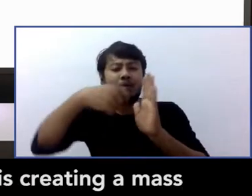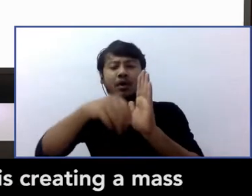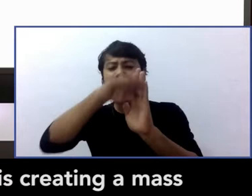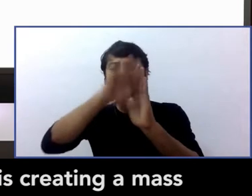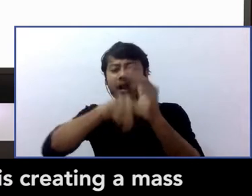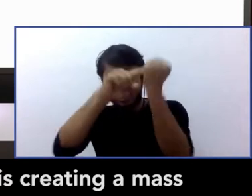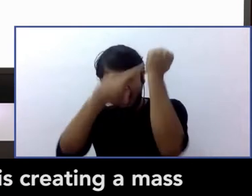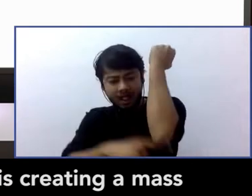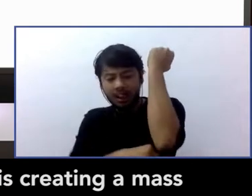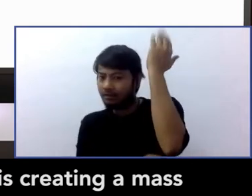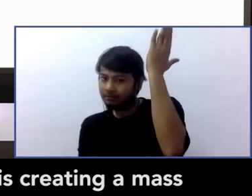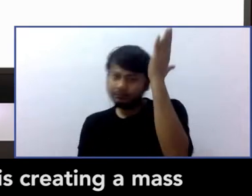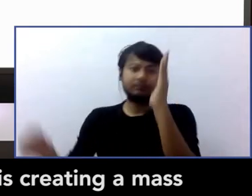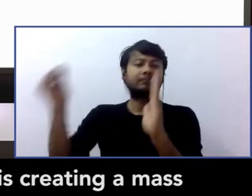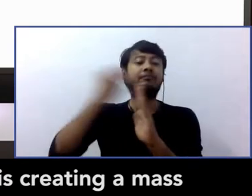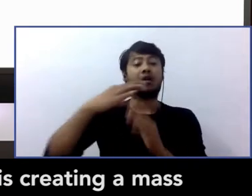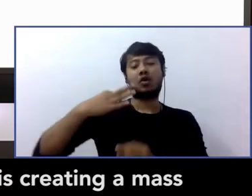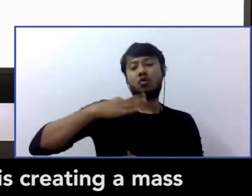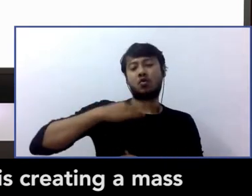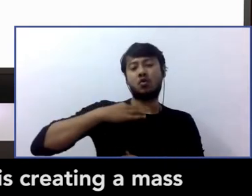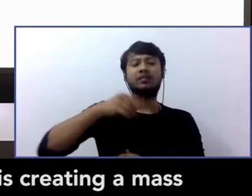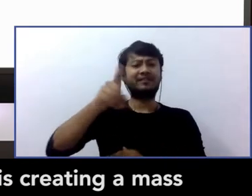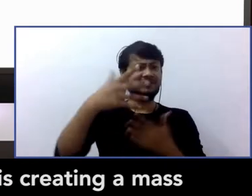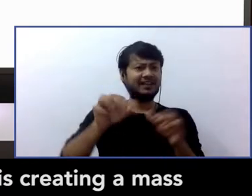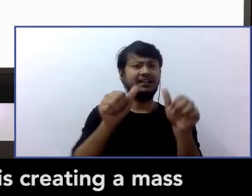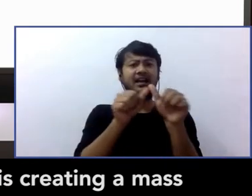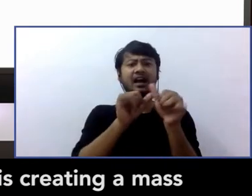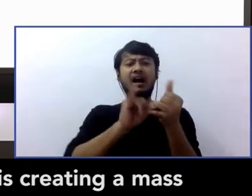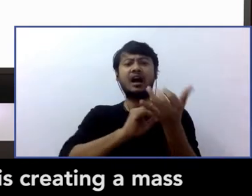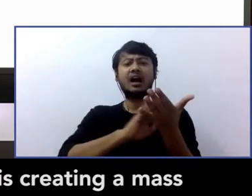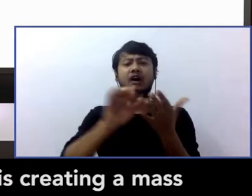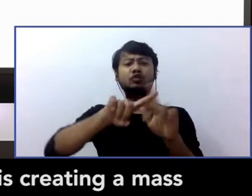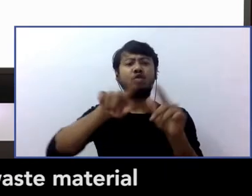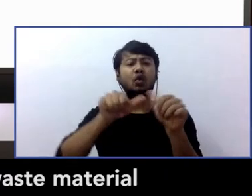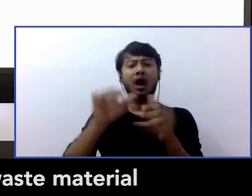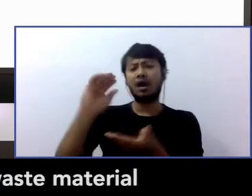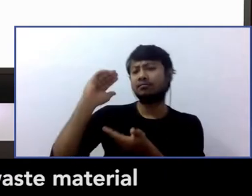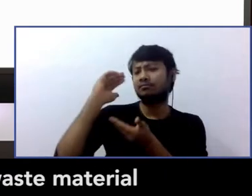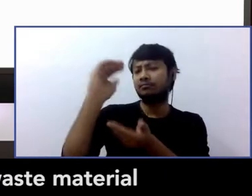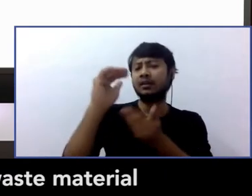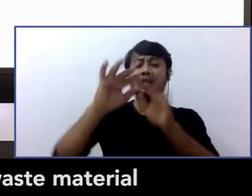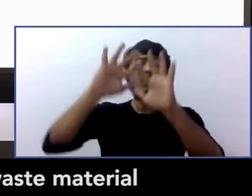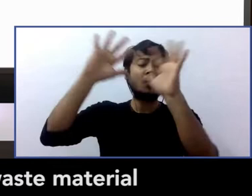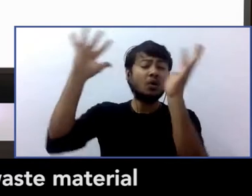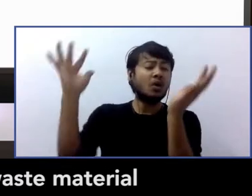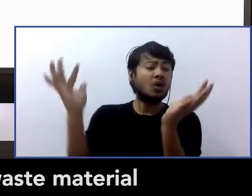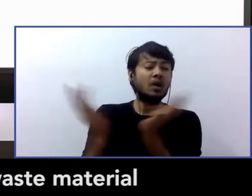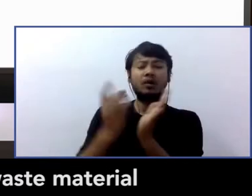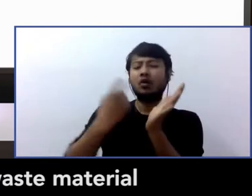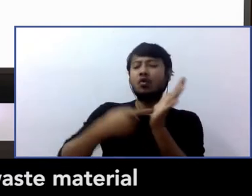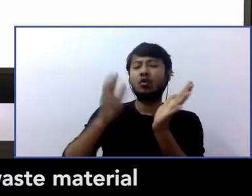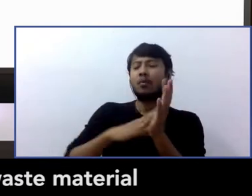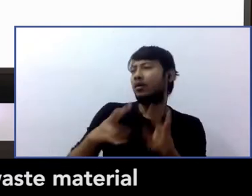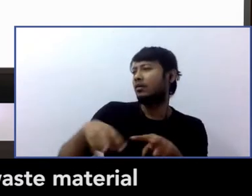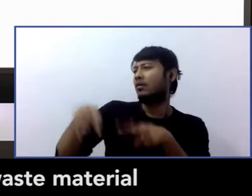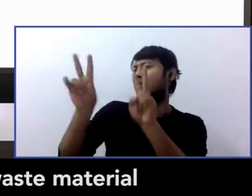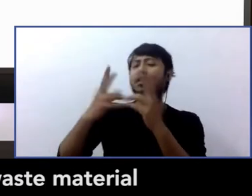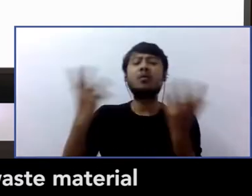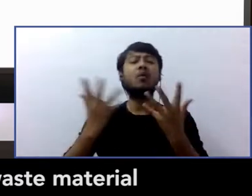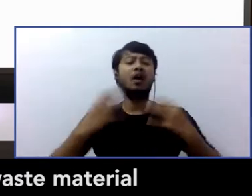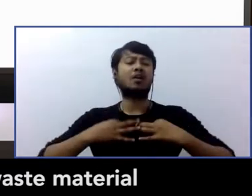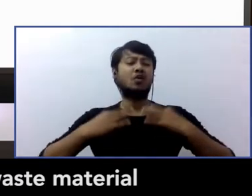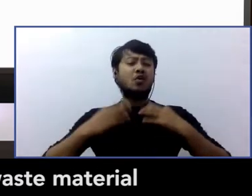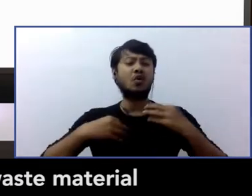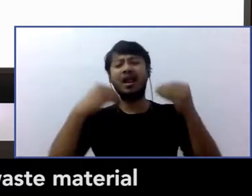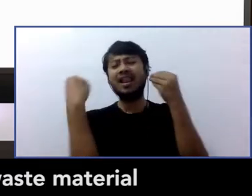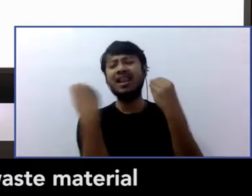Ashoka fellow and global ambassador, Anshu is creating a mass movement for recycling and reuse of